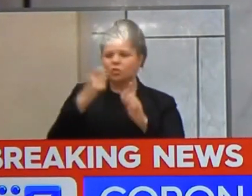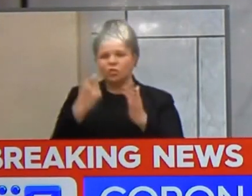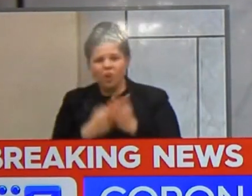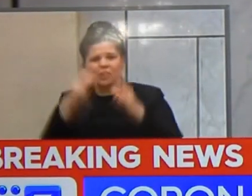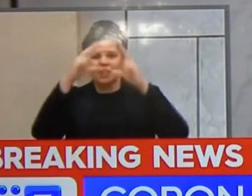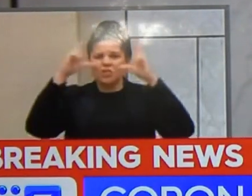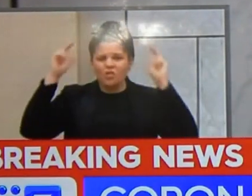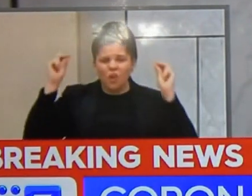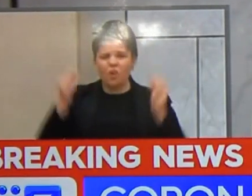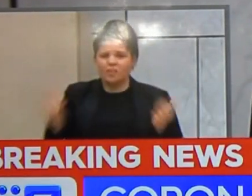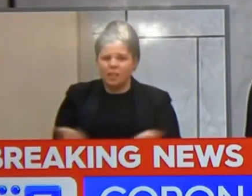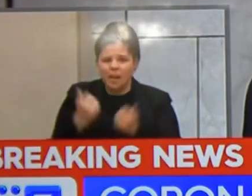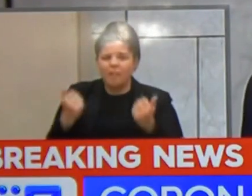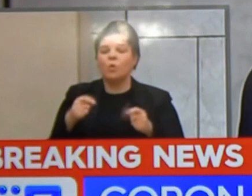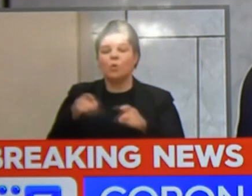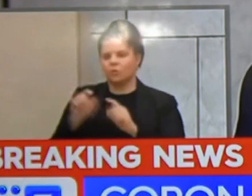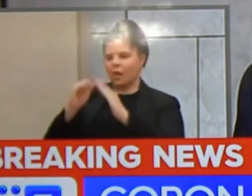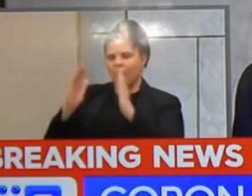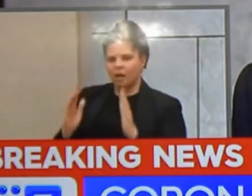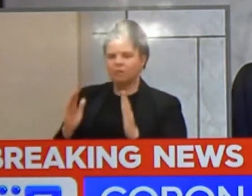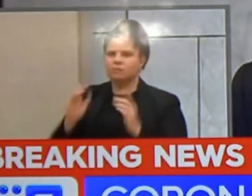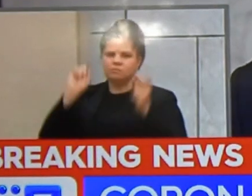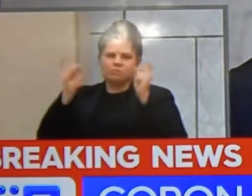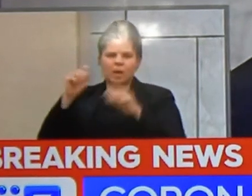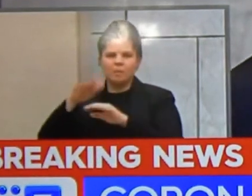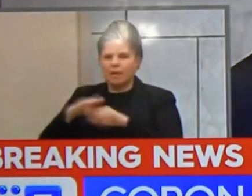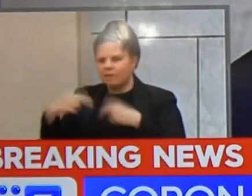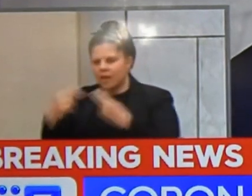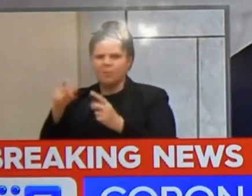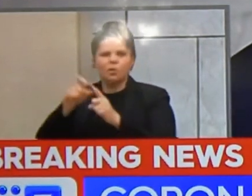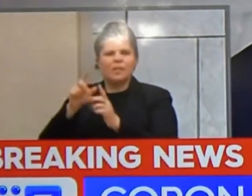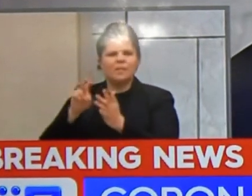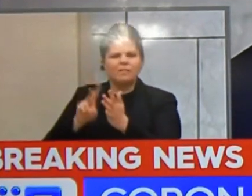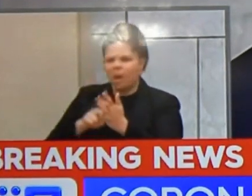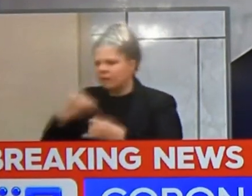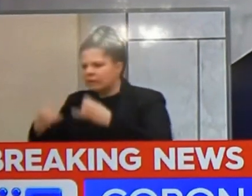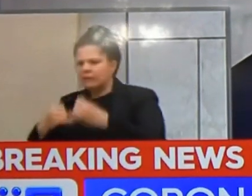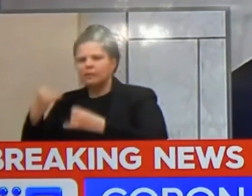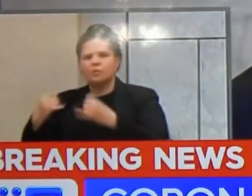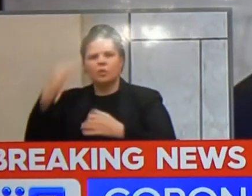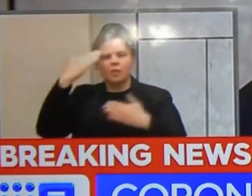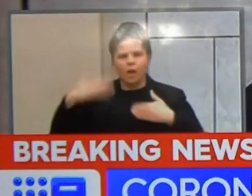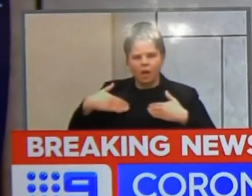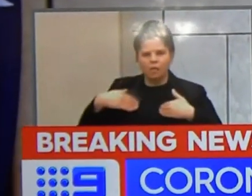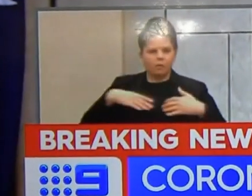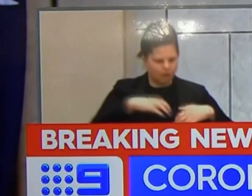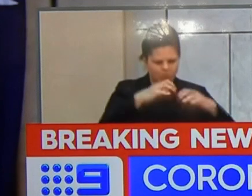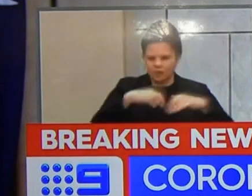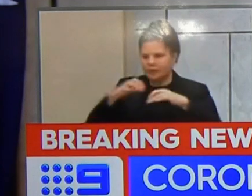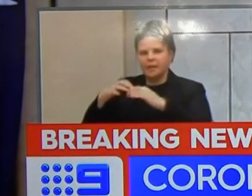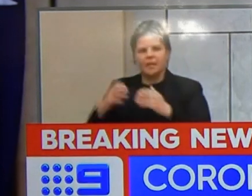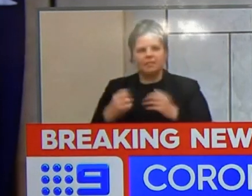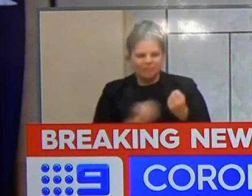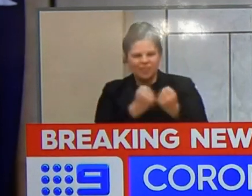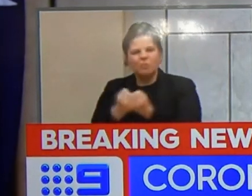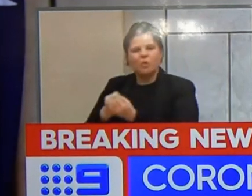of community supports, domestic violence, mental health, all of these things. Putting in place the supply lines to ensure that